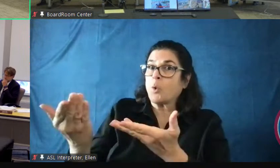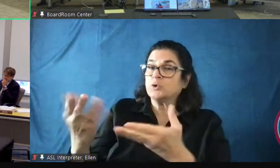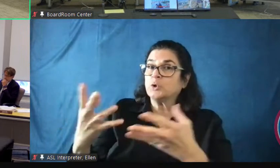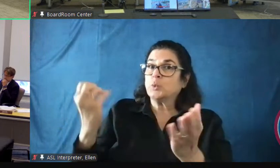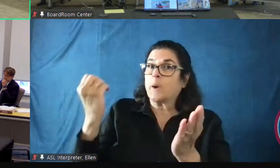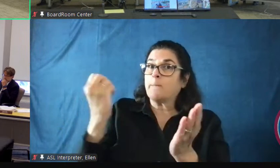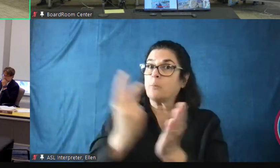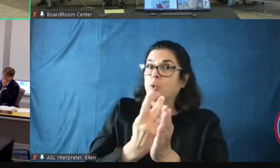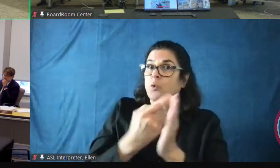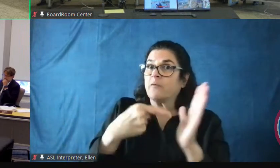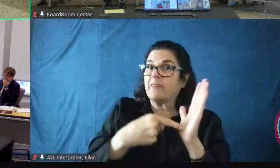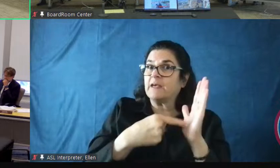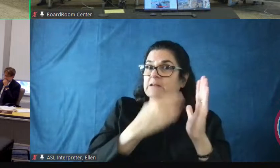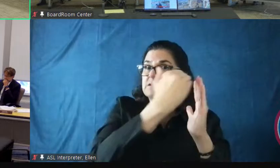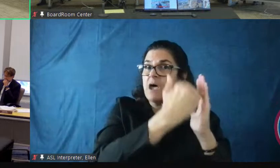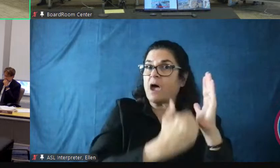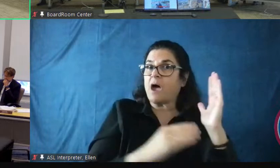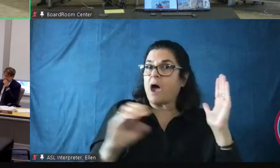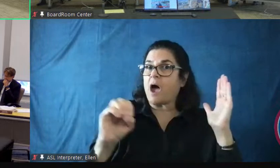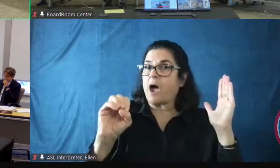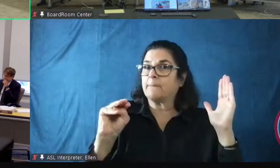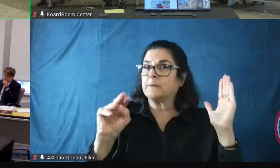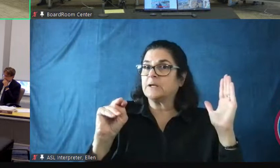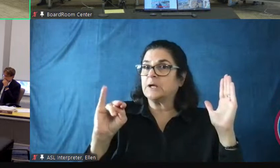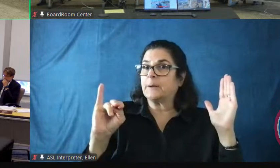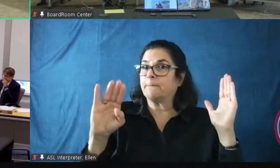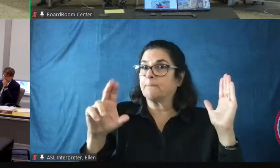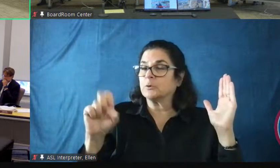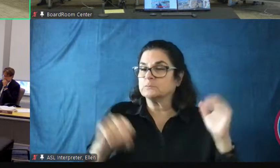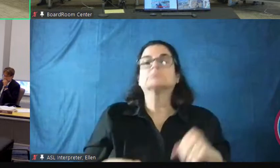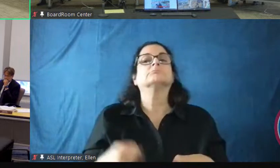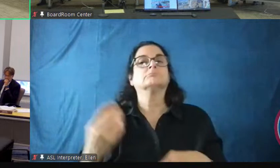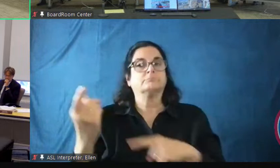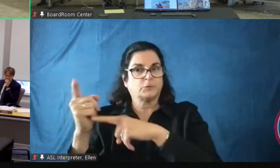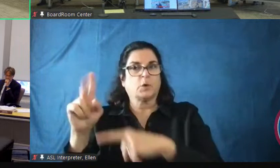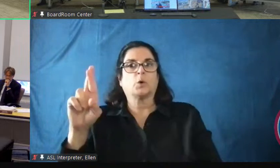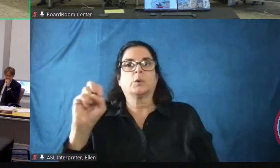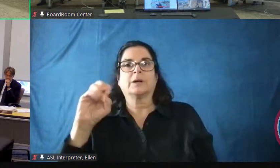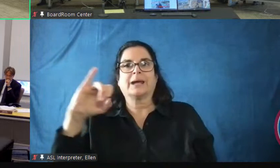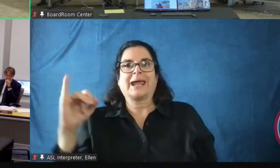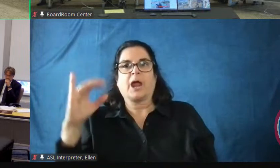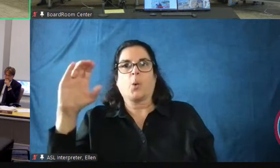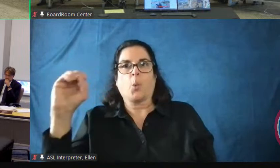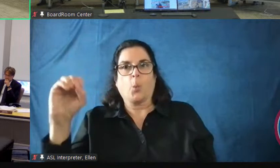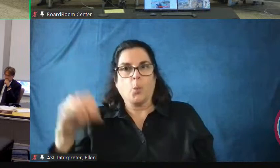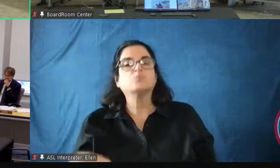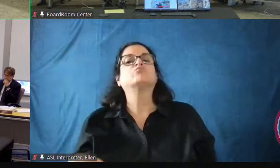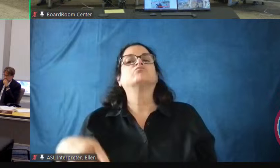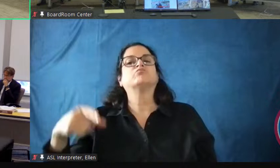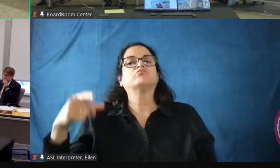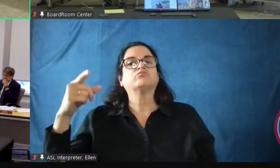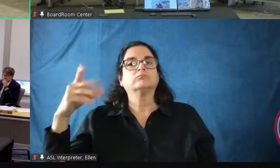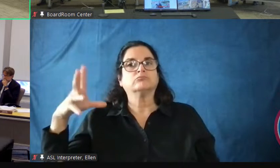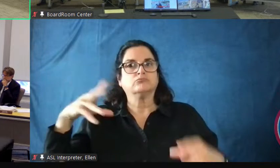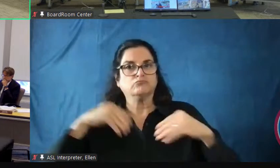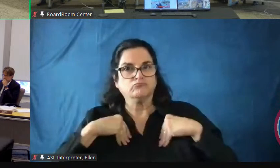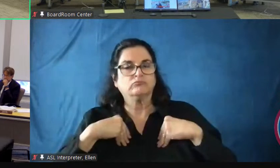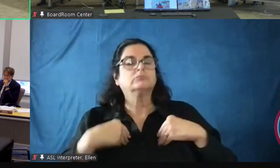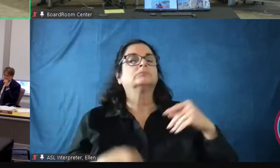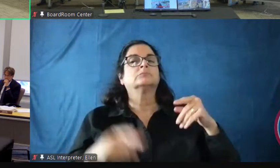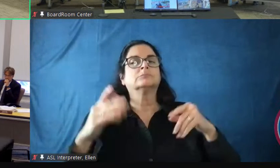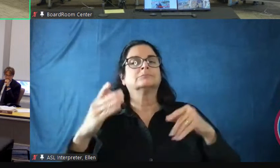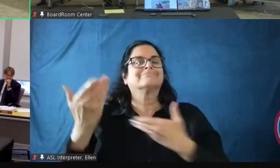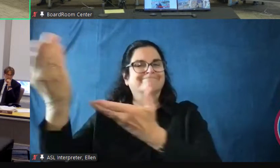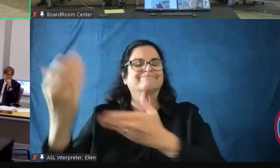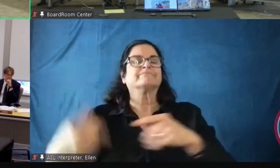So moved. Second. It's been moved by Director Recajo, seconded by Director Eady, that the omnibus be approved. We'll take a roll call vote.